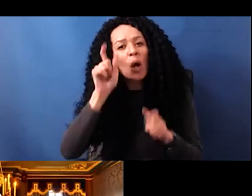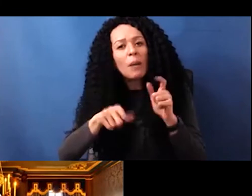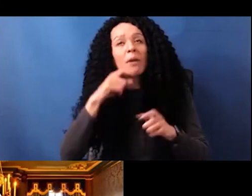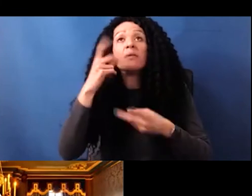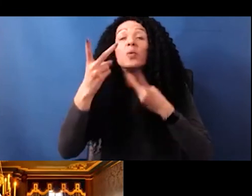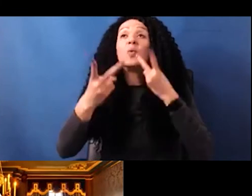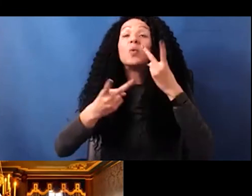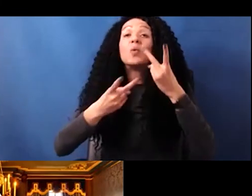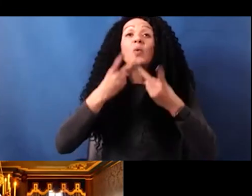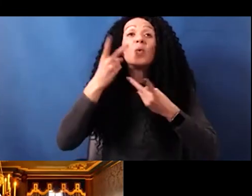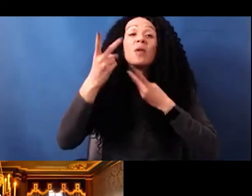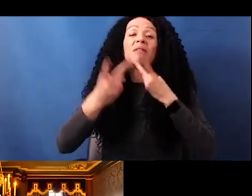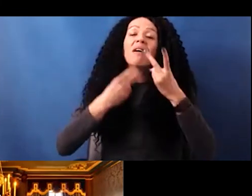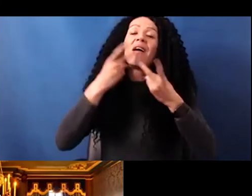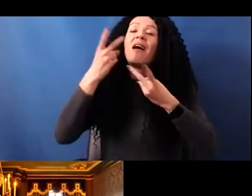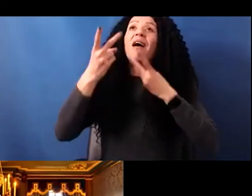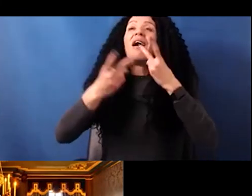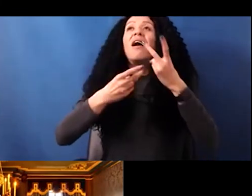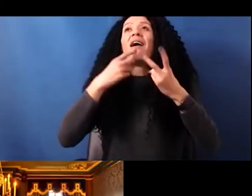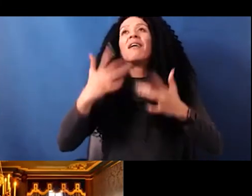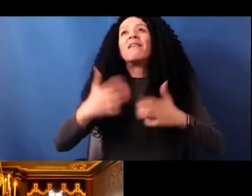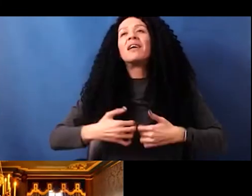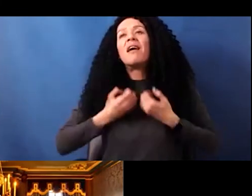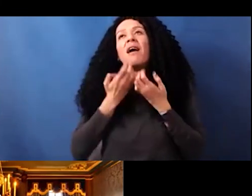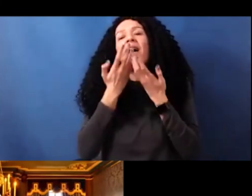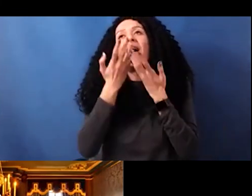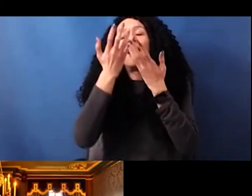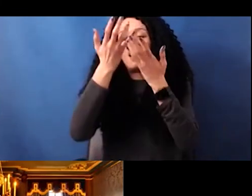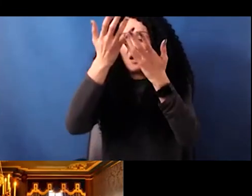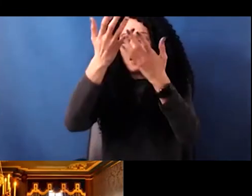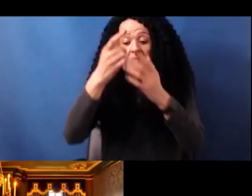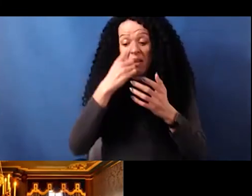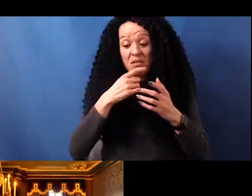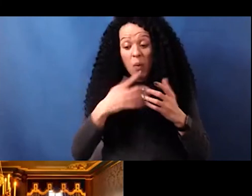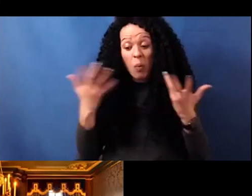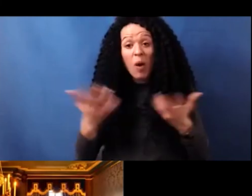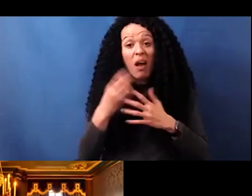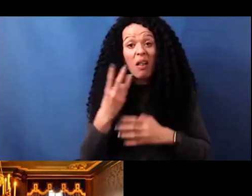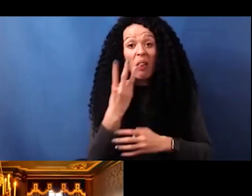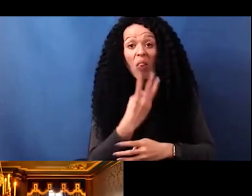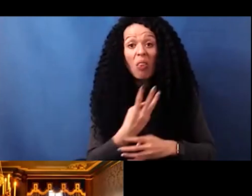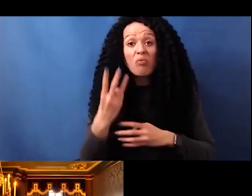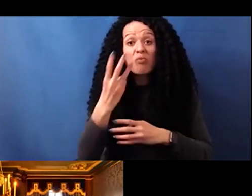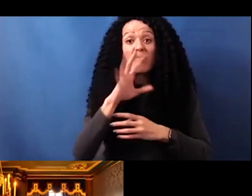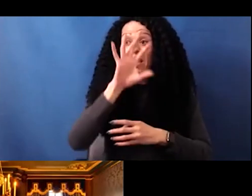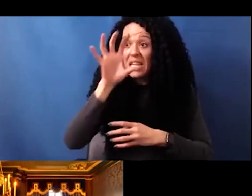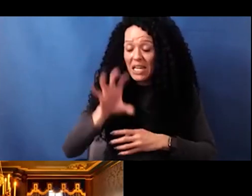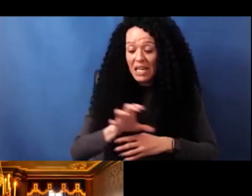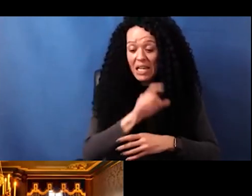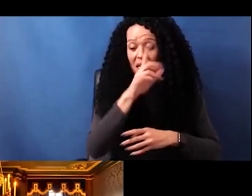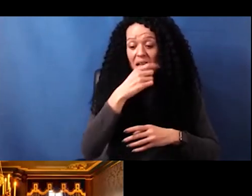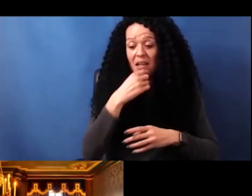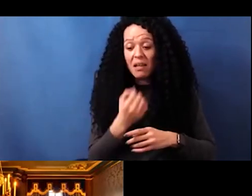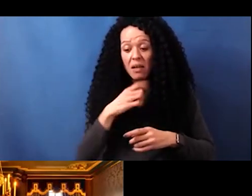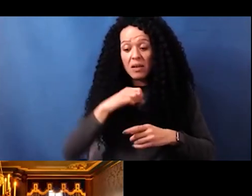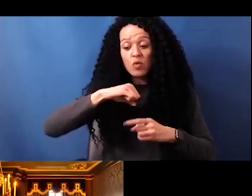makes youthful heads with thistle,